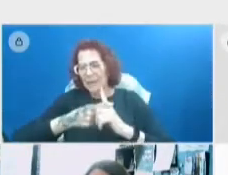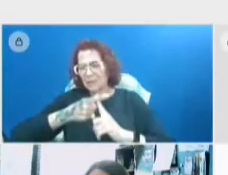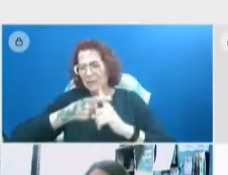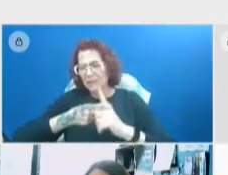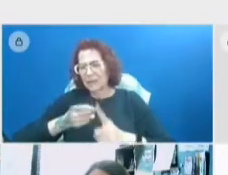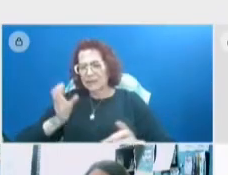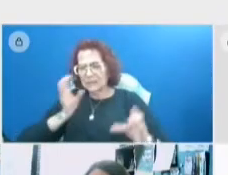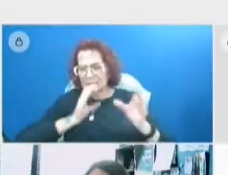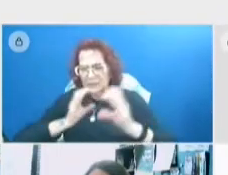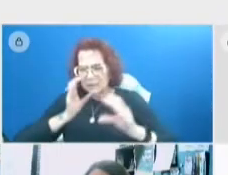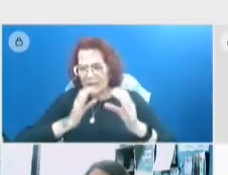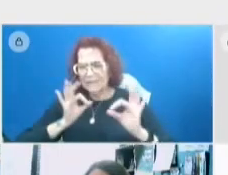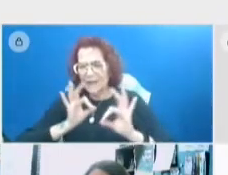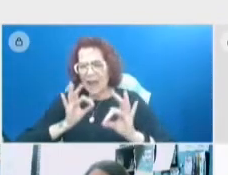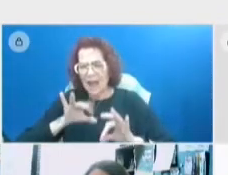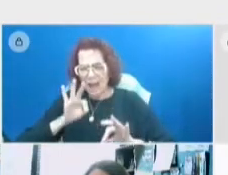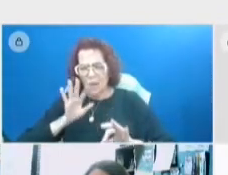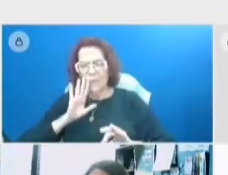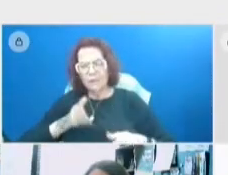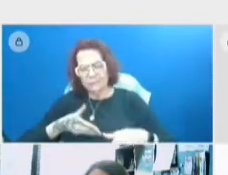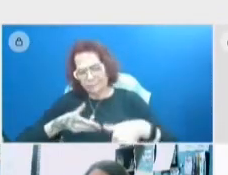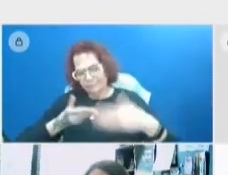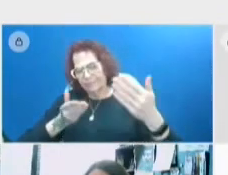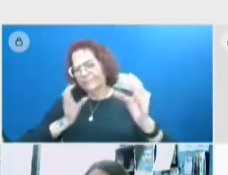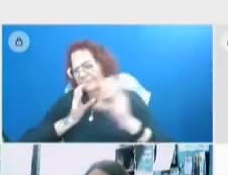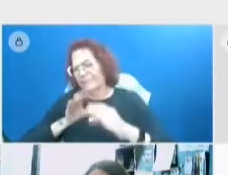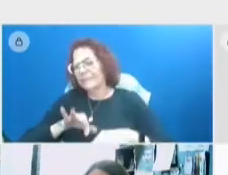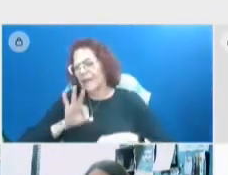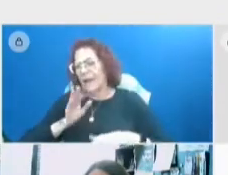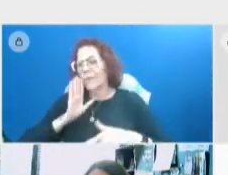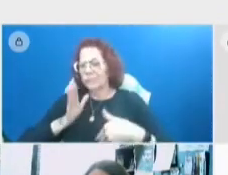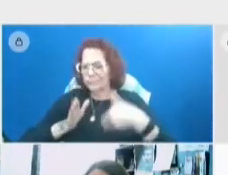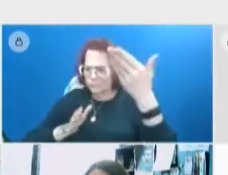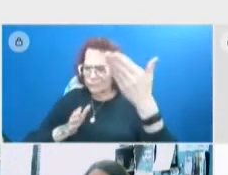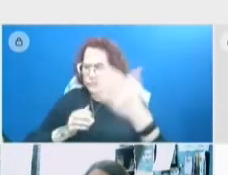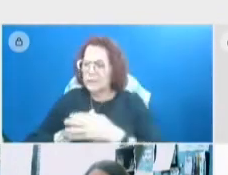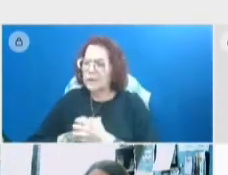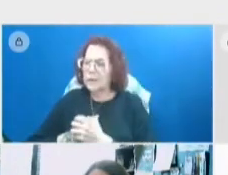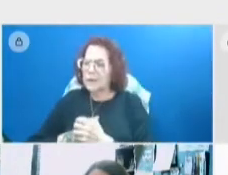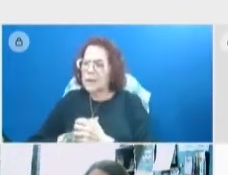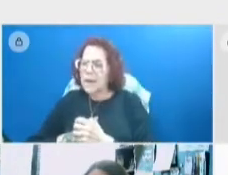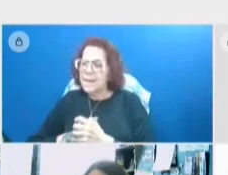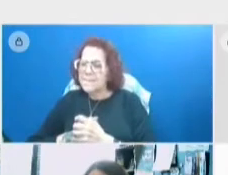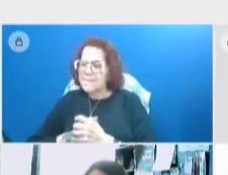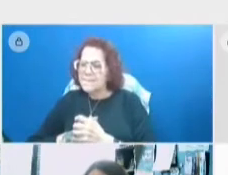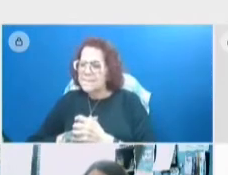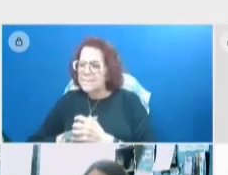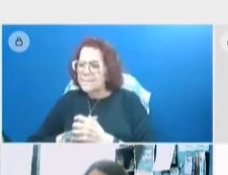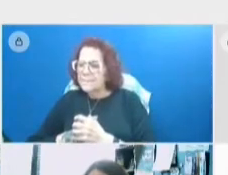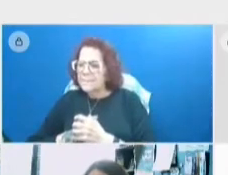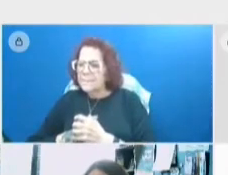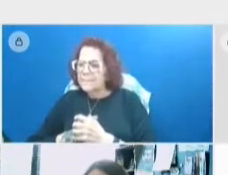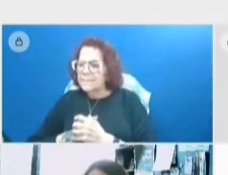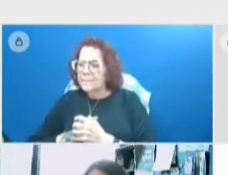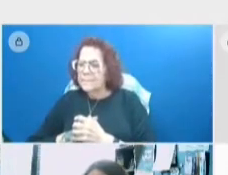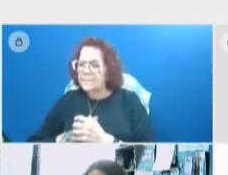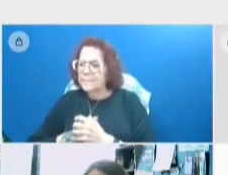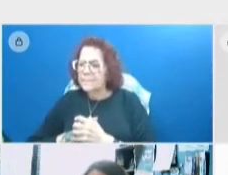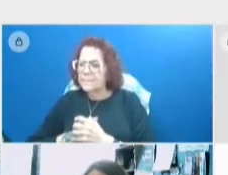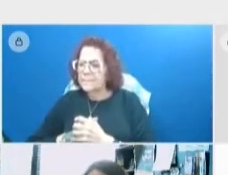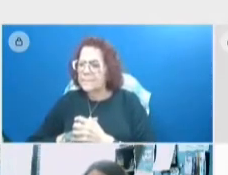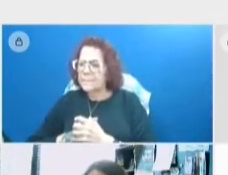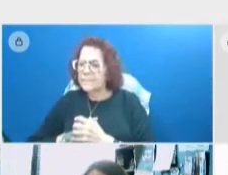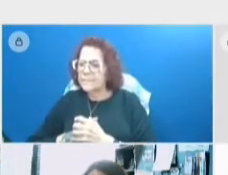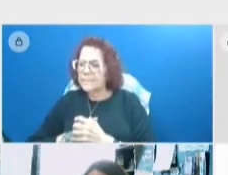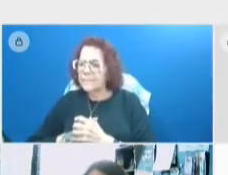But generally, we were trying to deal with in a primary, if the largest political subdivision didn't have a